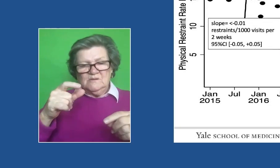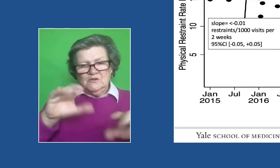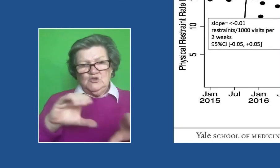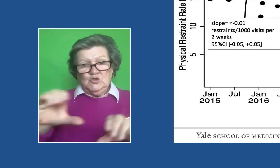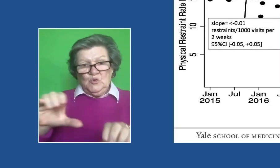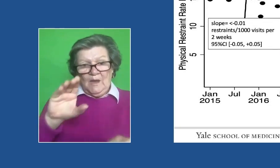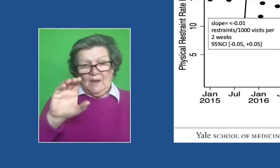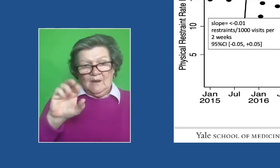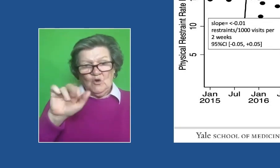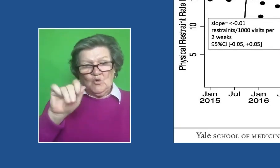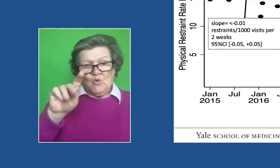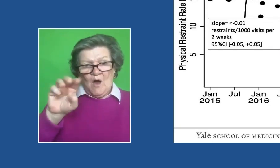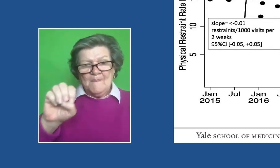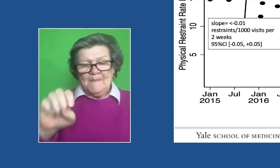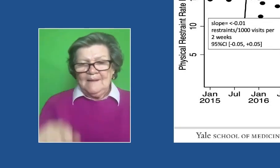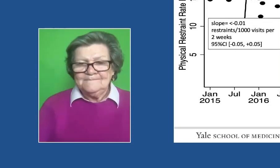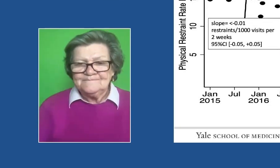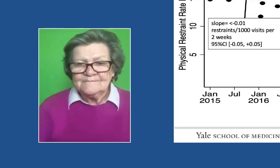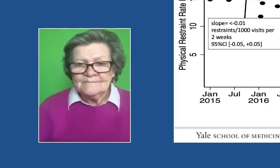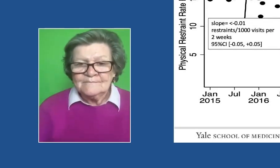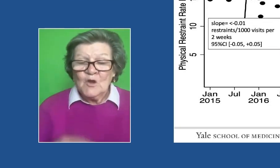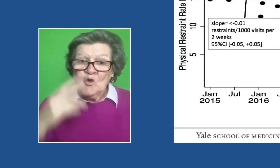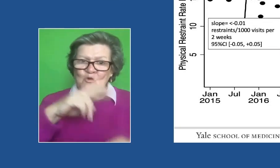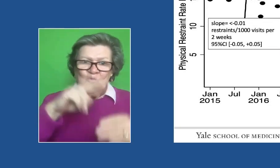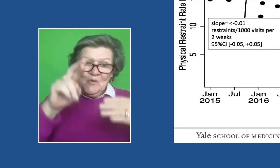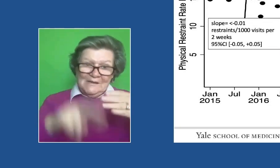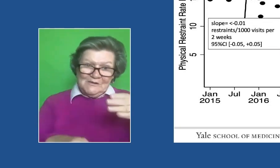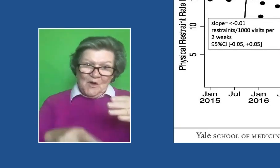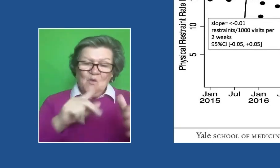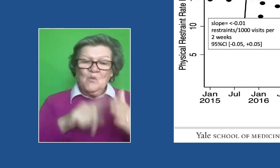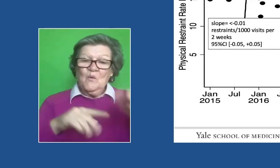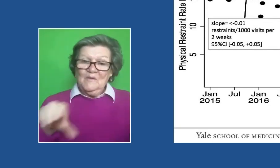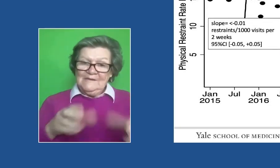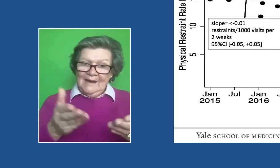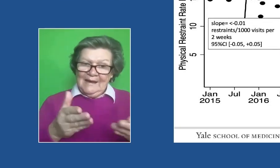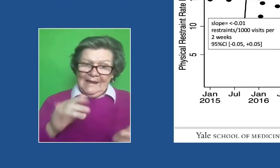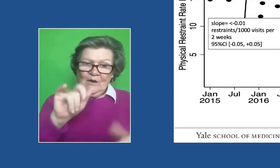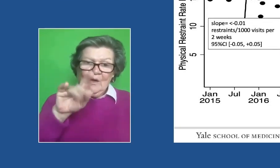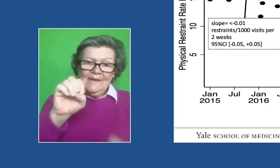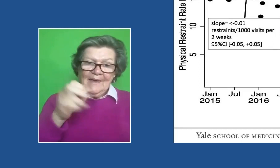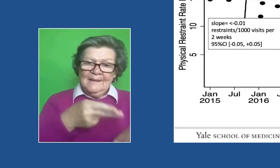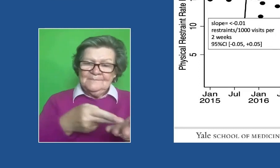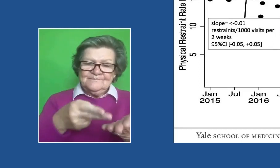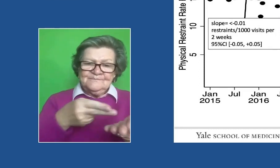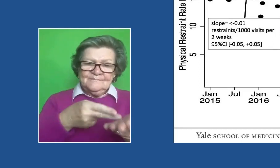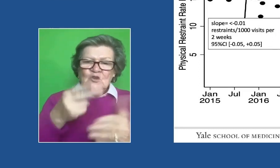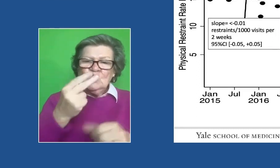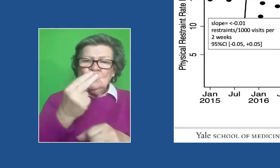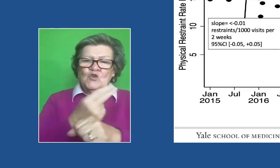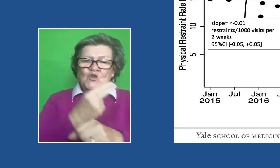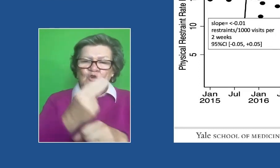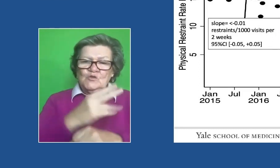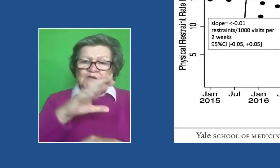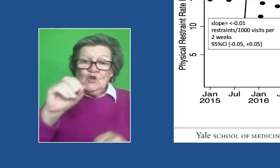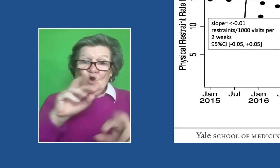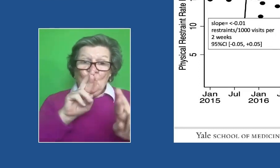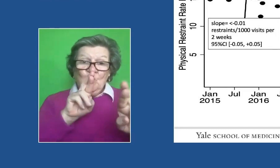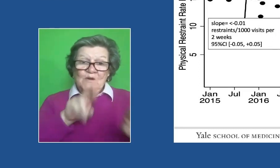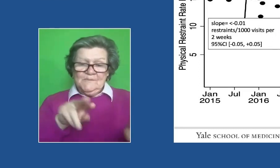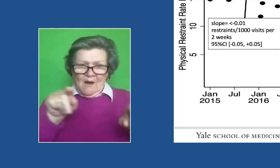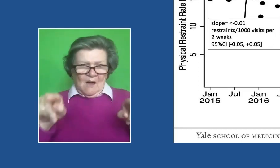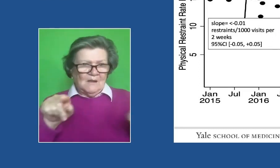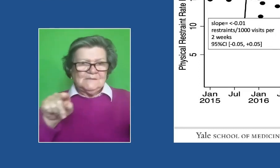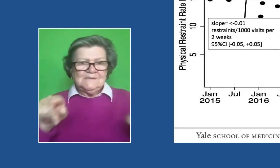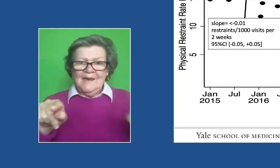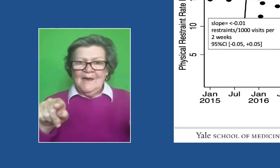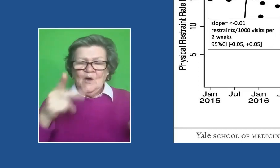And as a result of some of the work that we've done here at New Haven Hospital using the code response team and training, we've actually seen a marked decrease